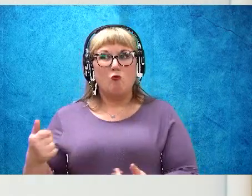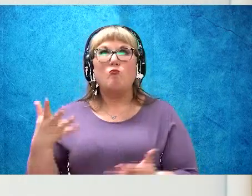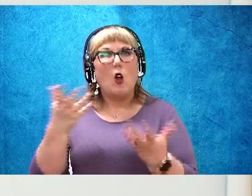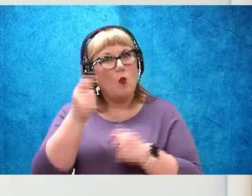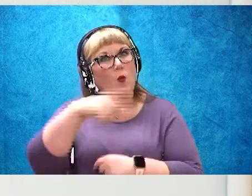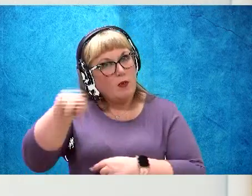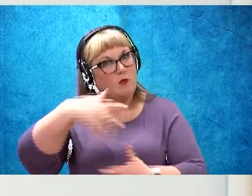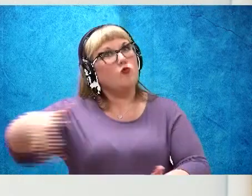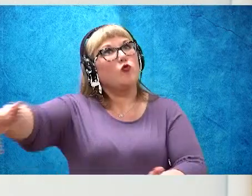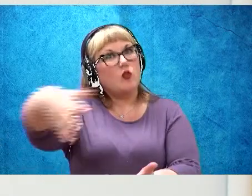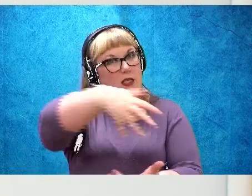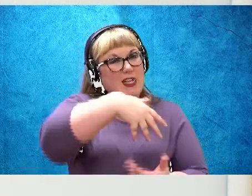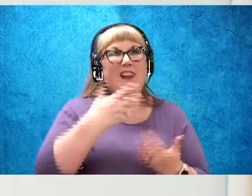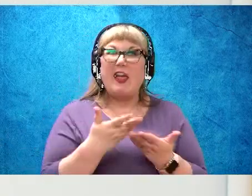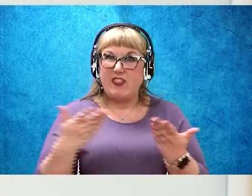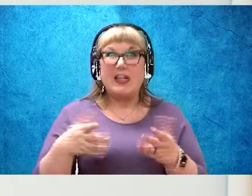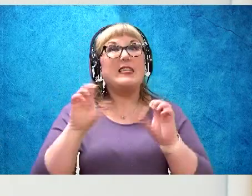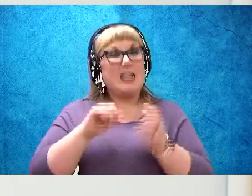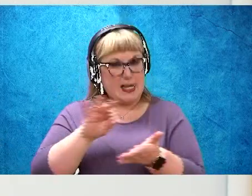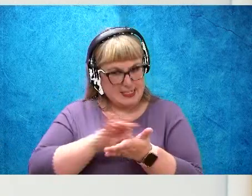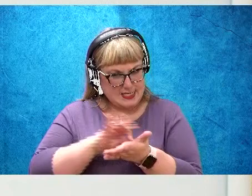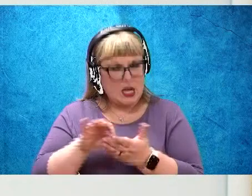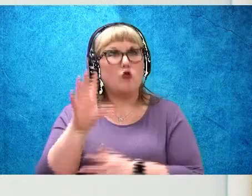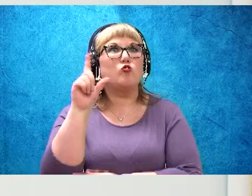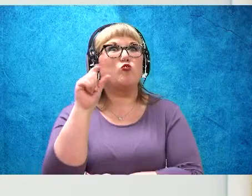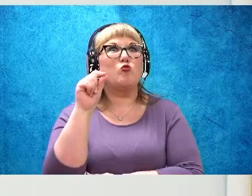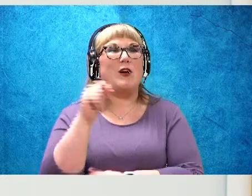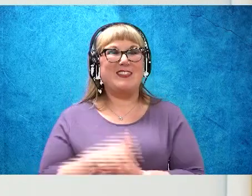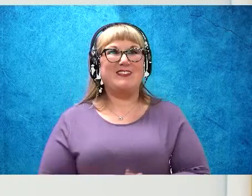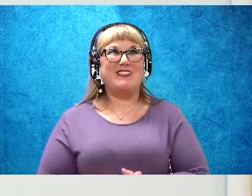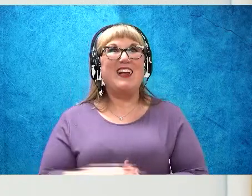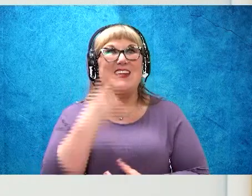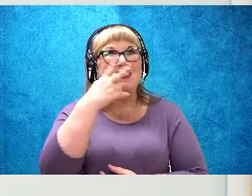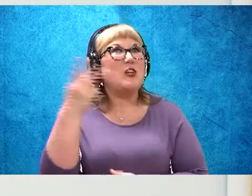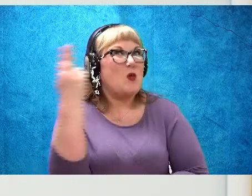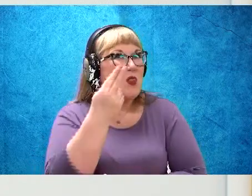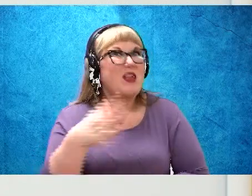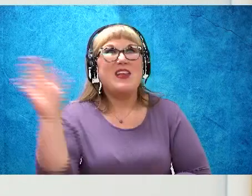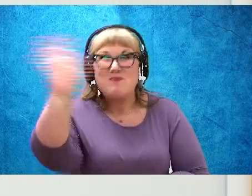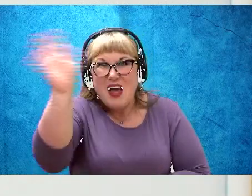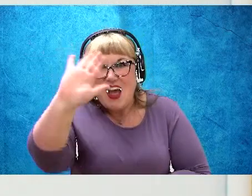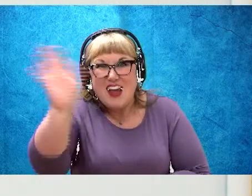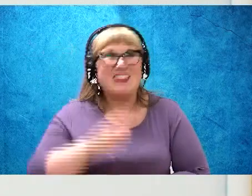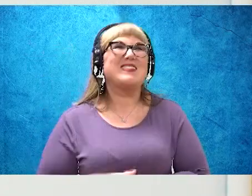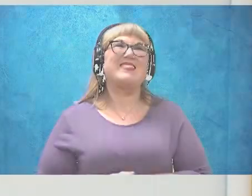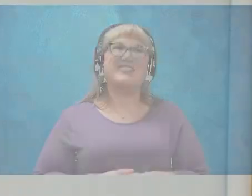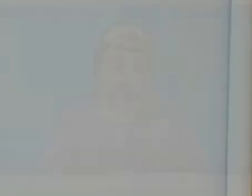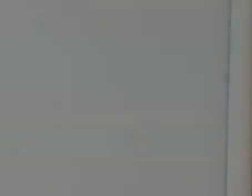together so we can practice counting. All right, I will see y'all Thursday. Thank you.